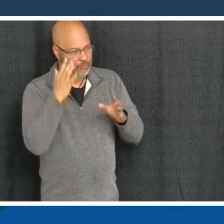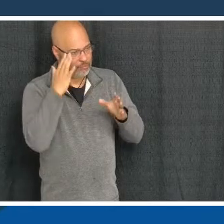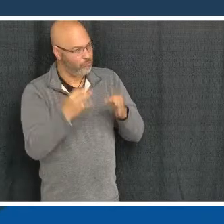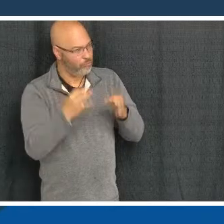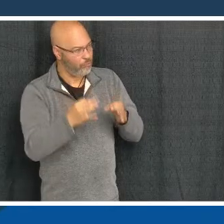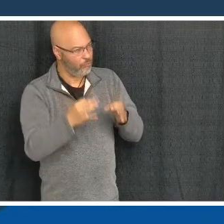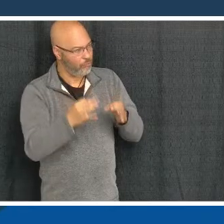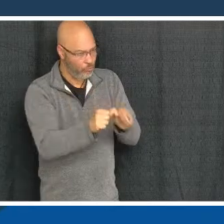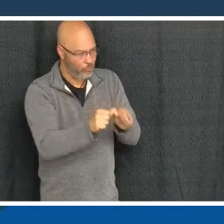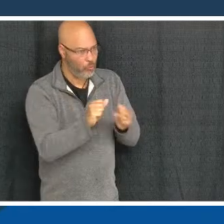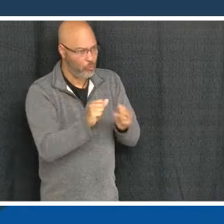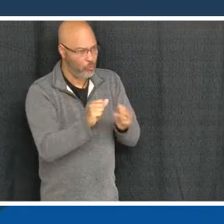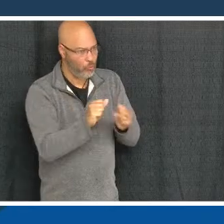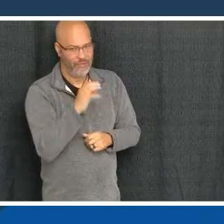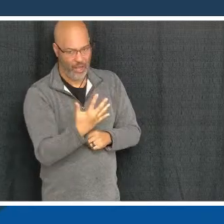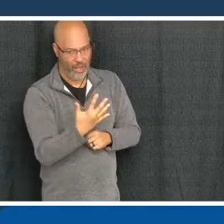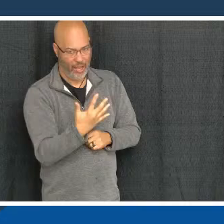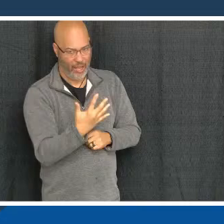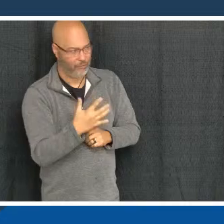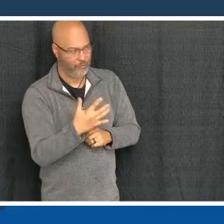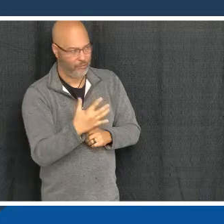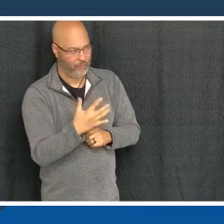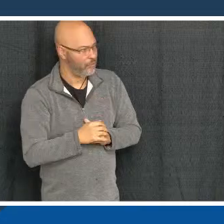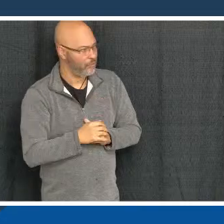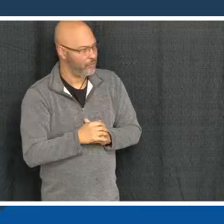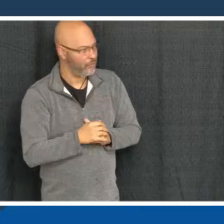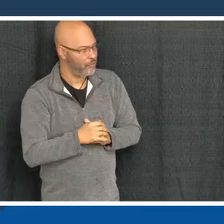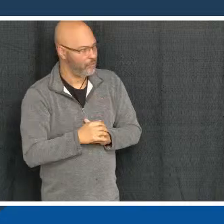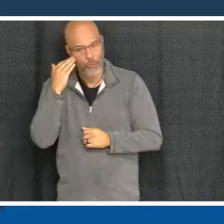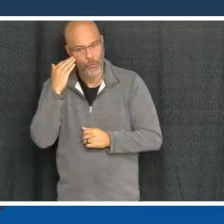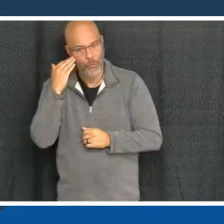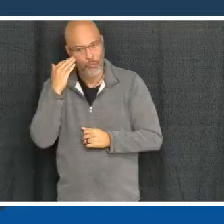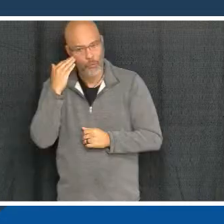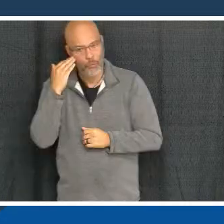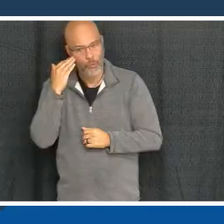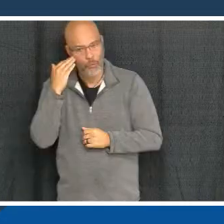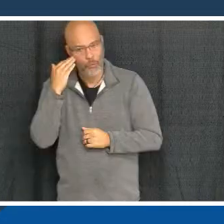press forward with the C5 alternative. Well, and I know that was something that